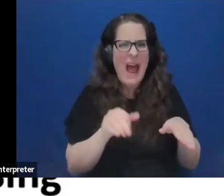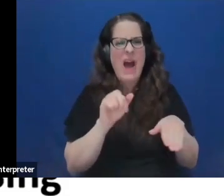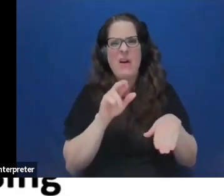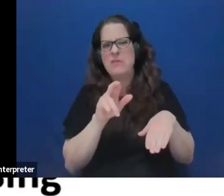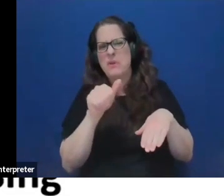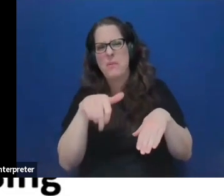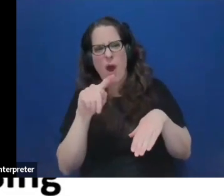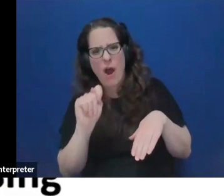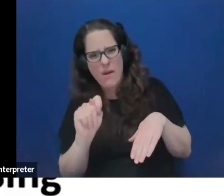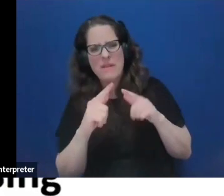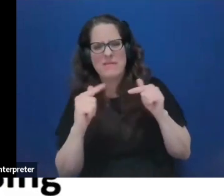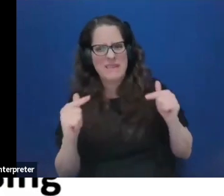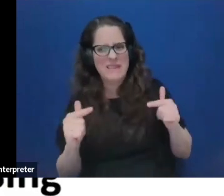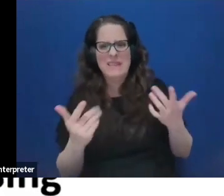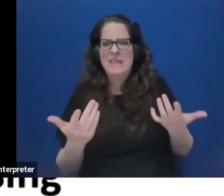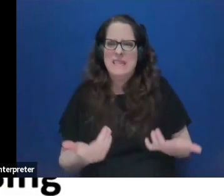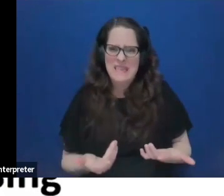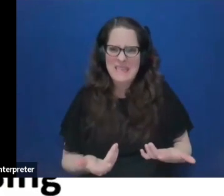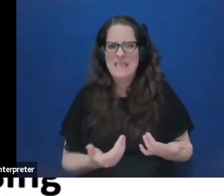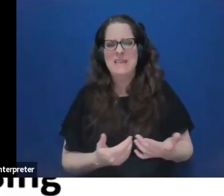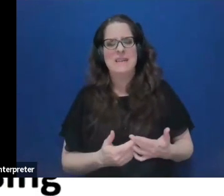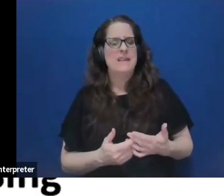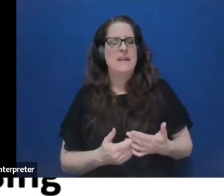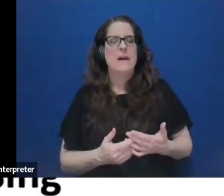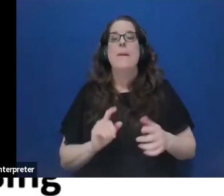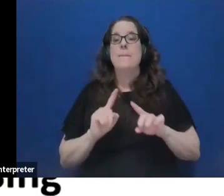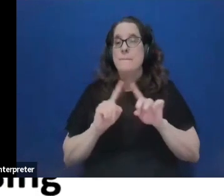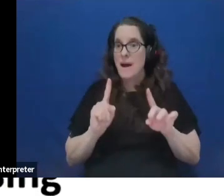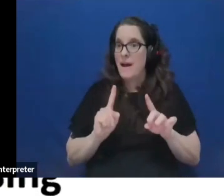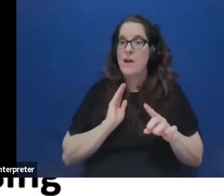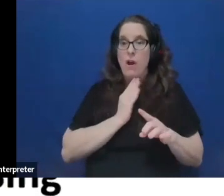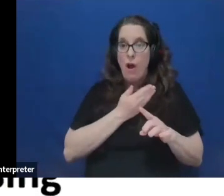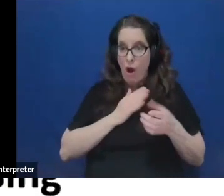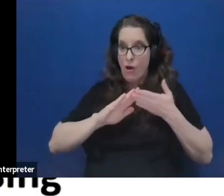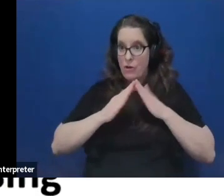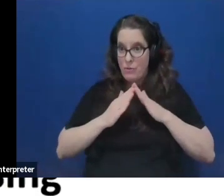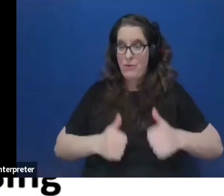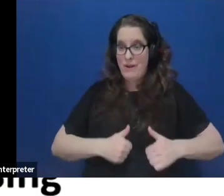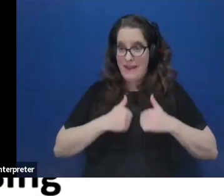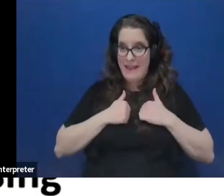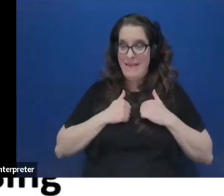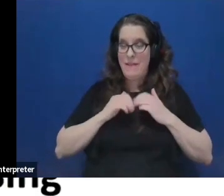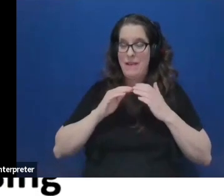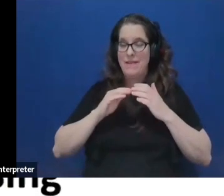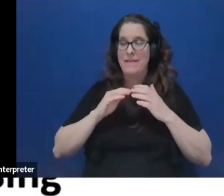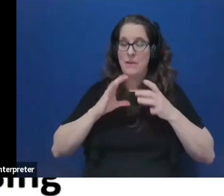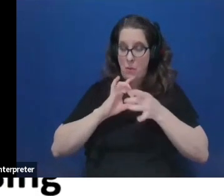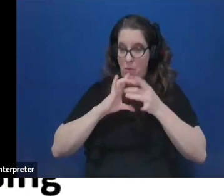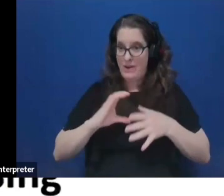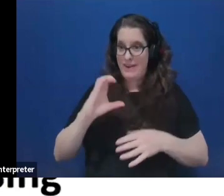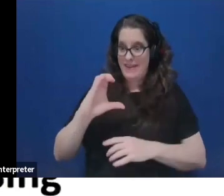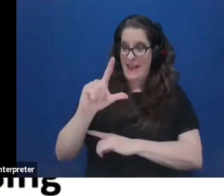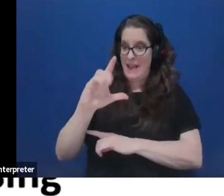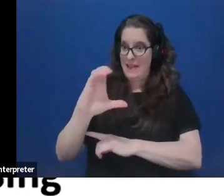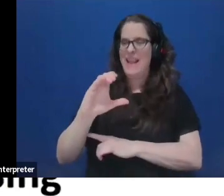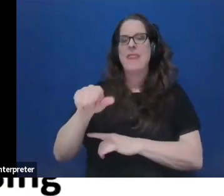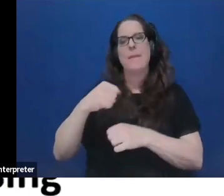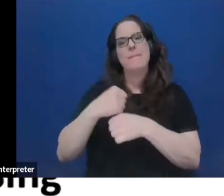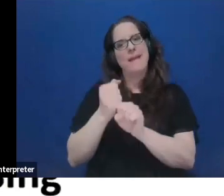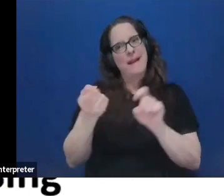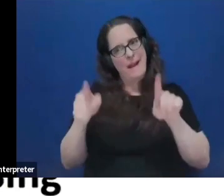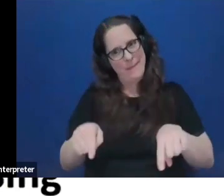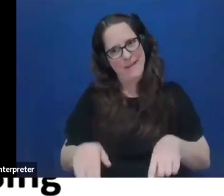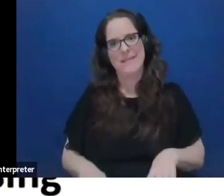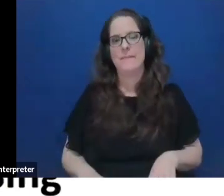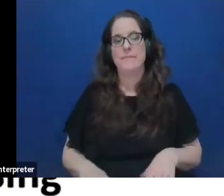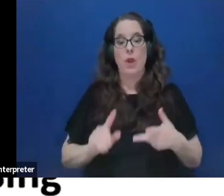right help? Our CLCs, our CLCs make that happen. And last but not least,